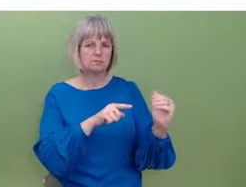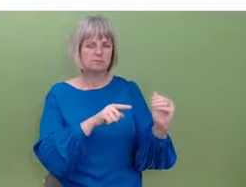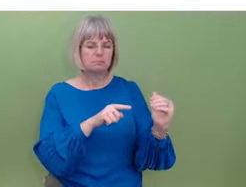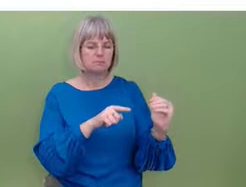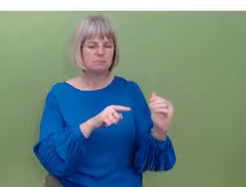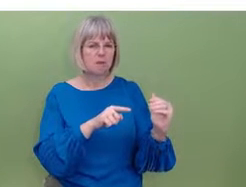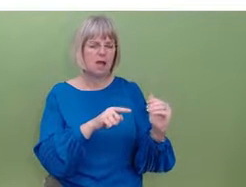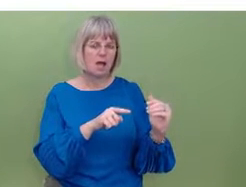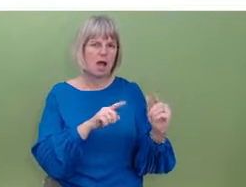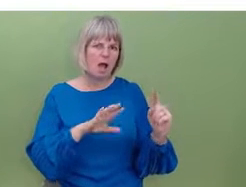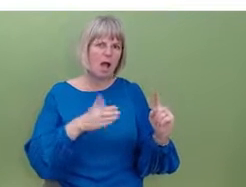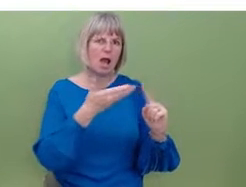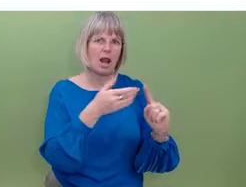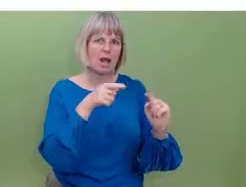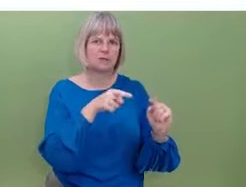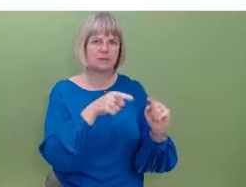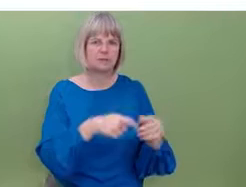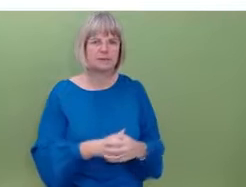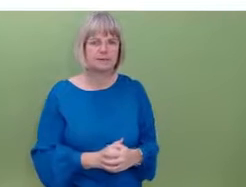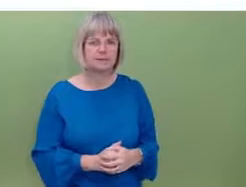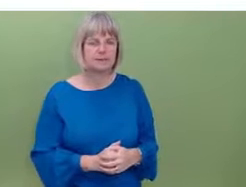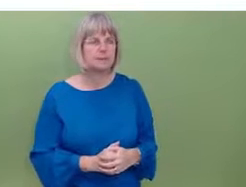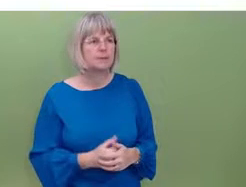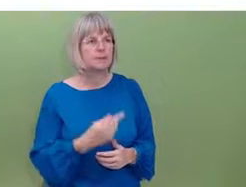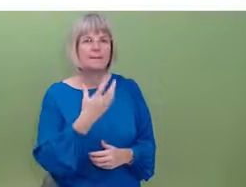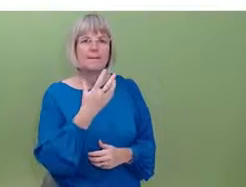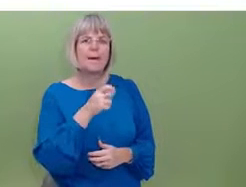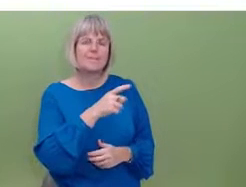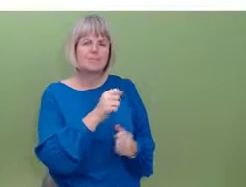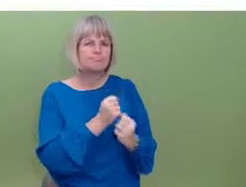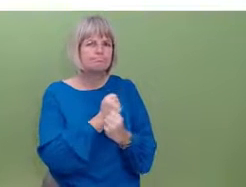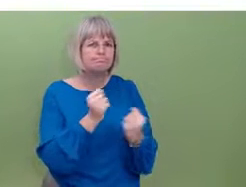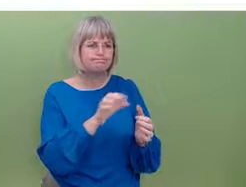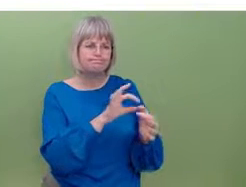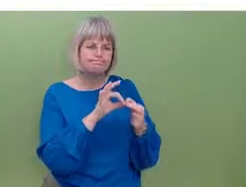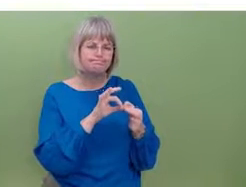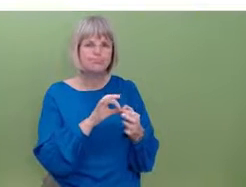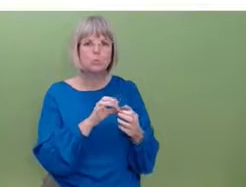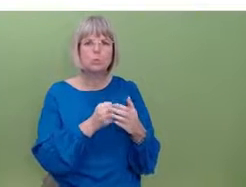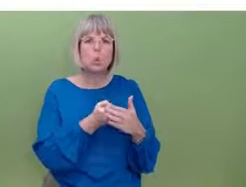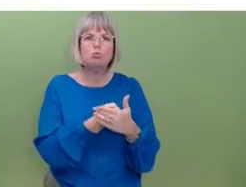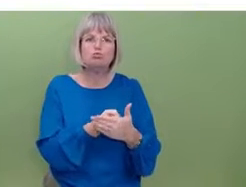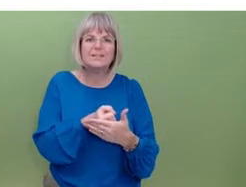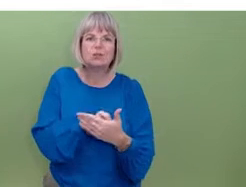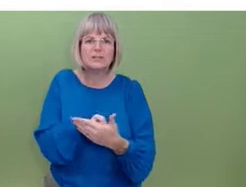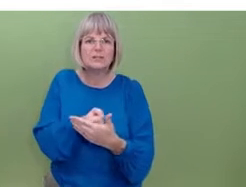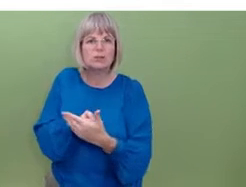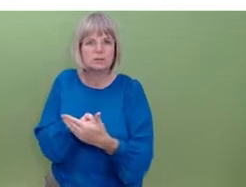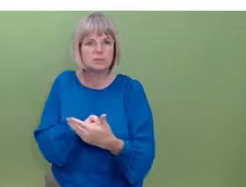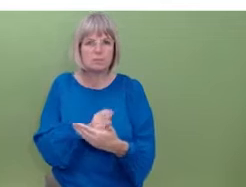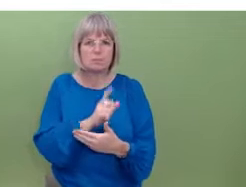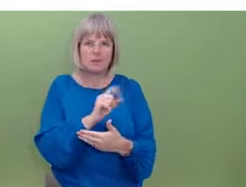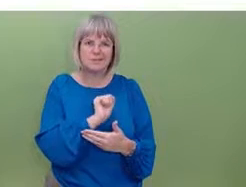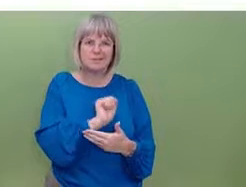strong association with restrictions, but it affects different